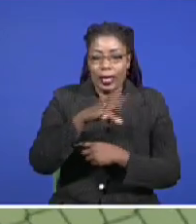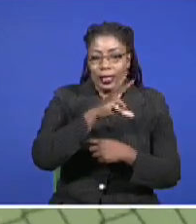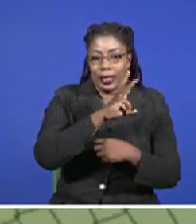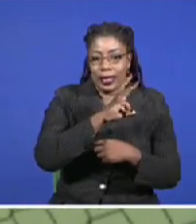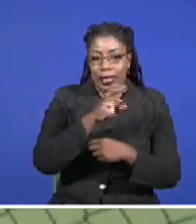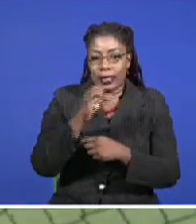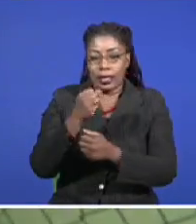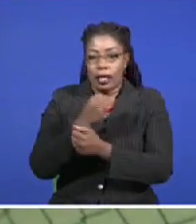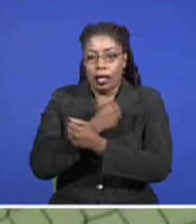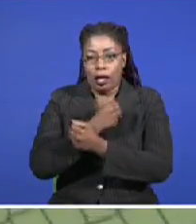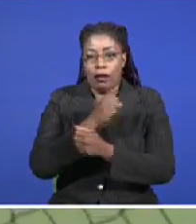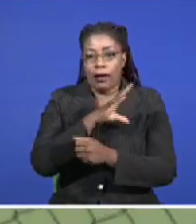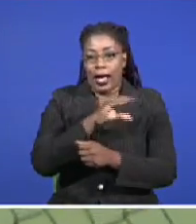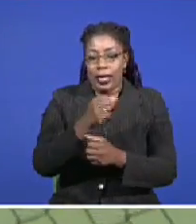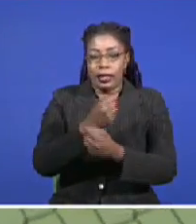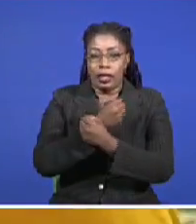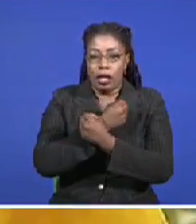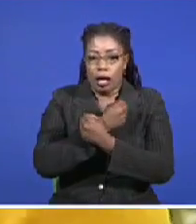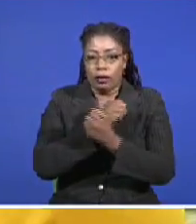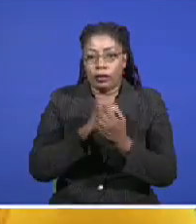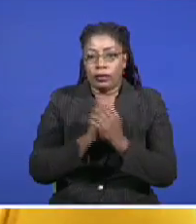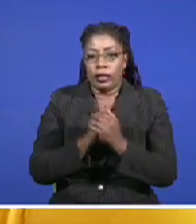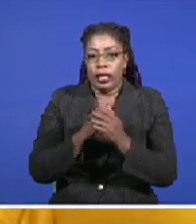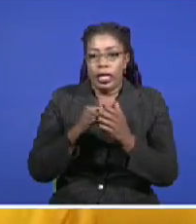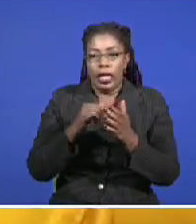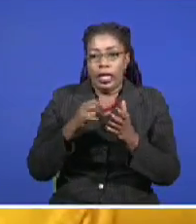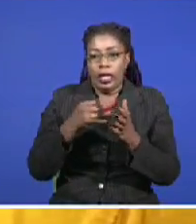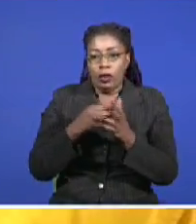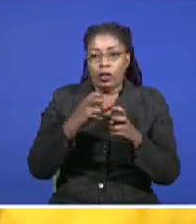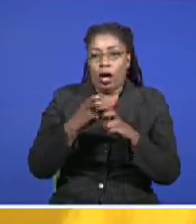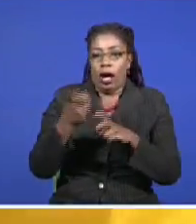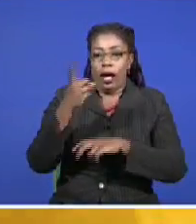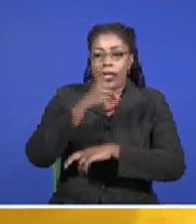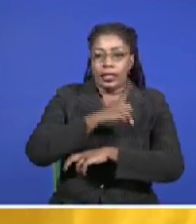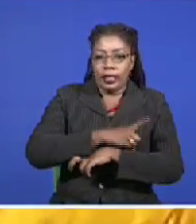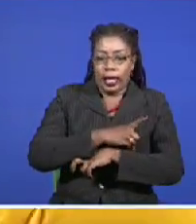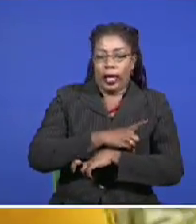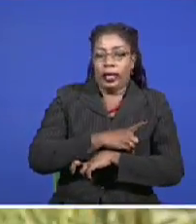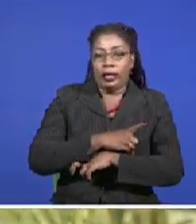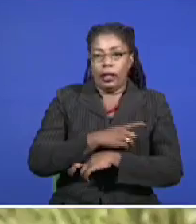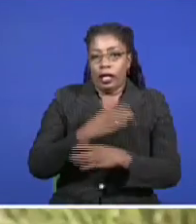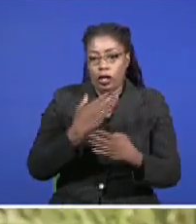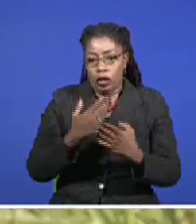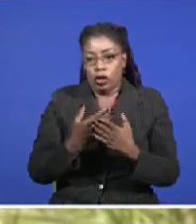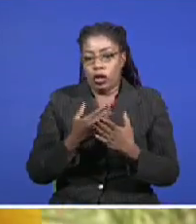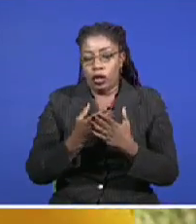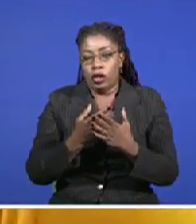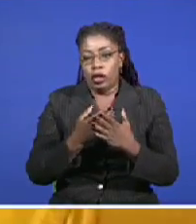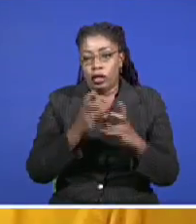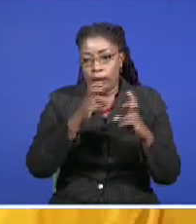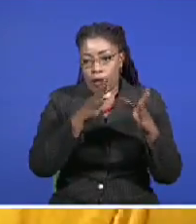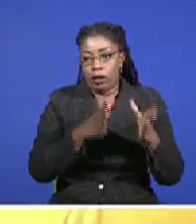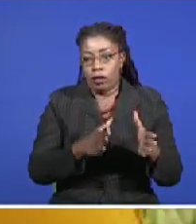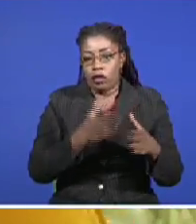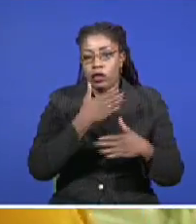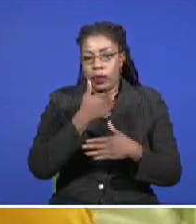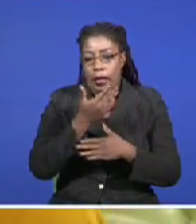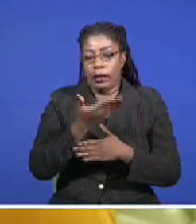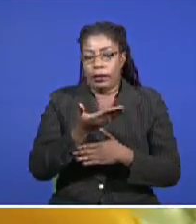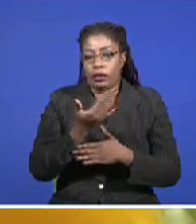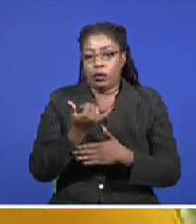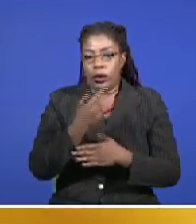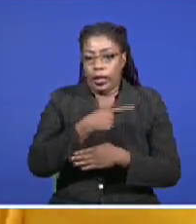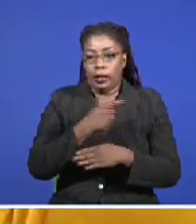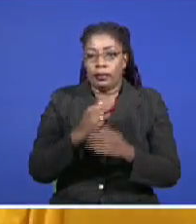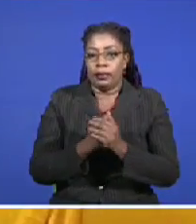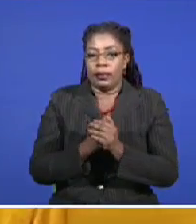6-love and love. It was a pretty rough day today. You know, I played a very tough opponent, and she just happened to be better today. I felt like I